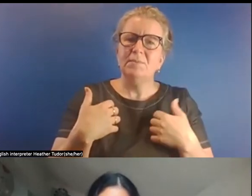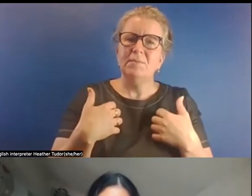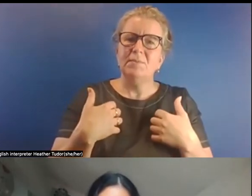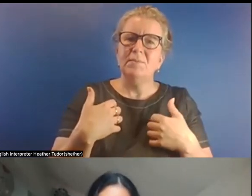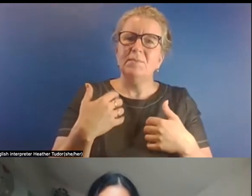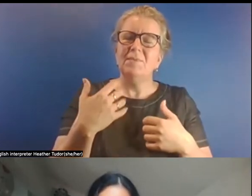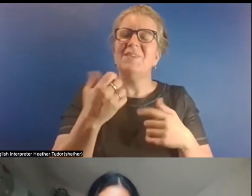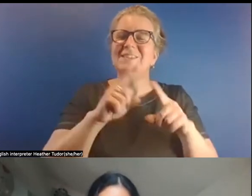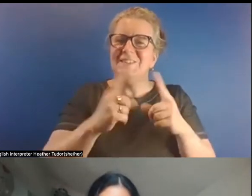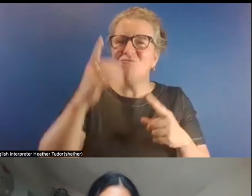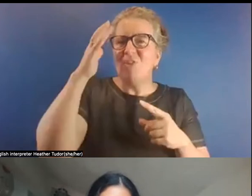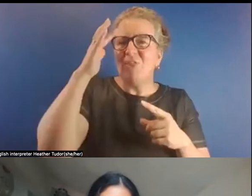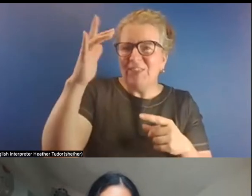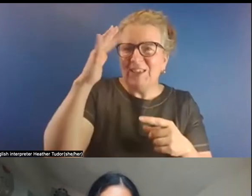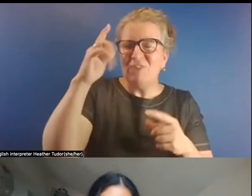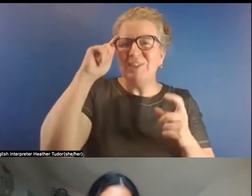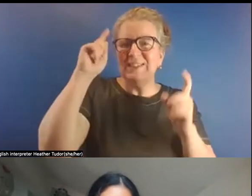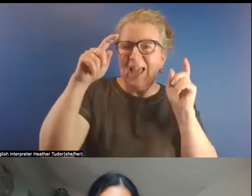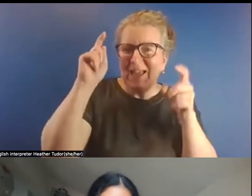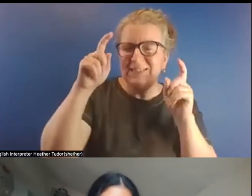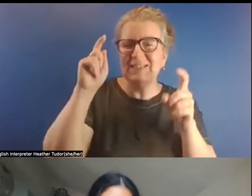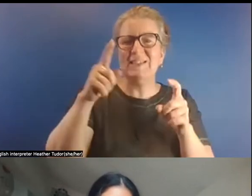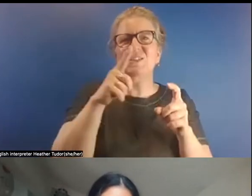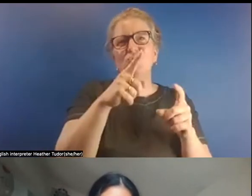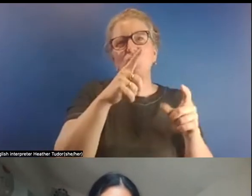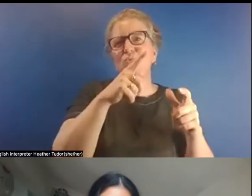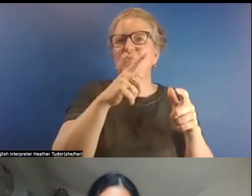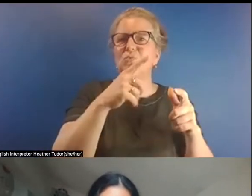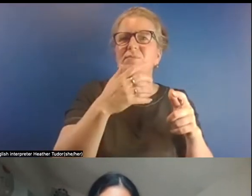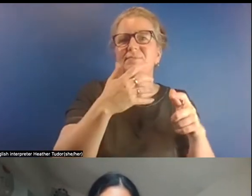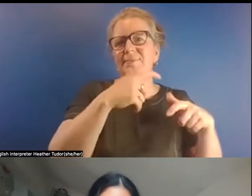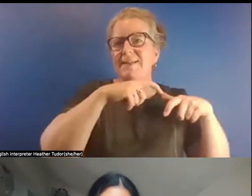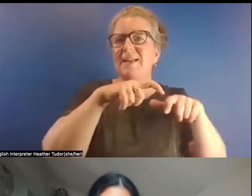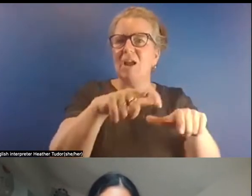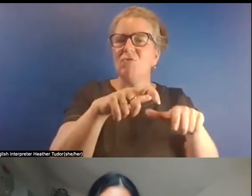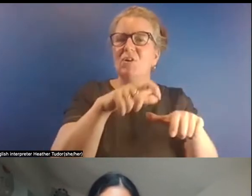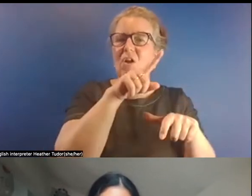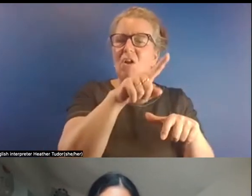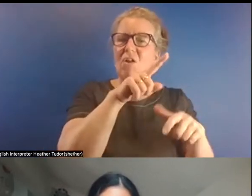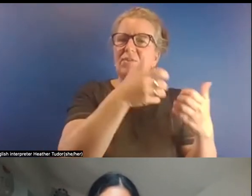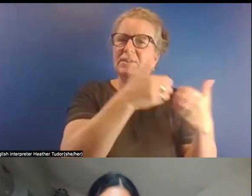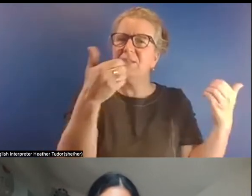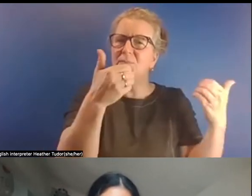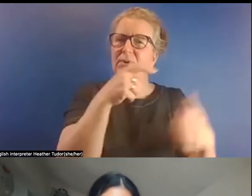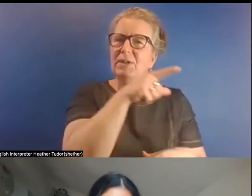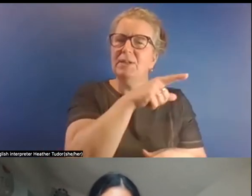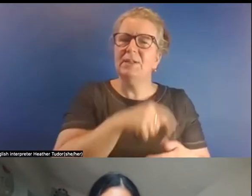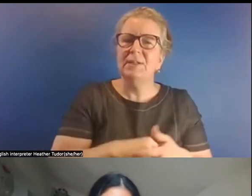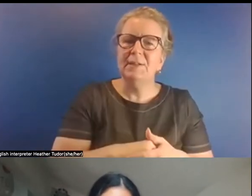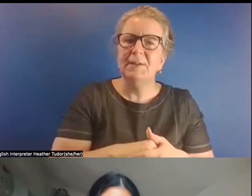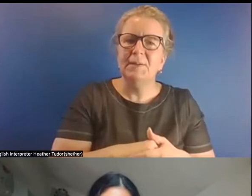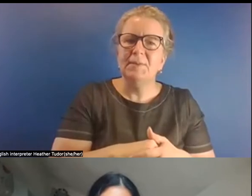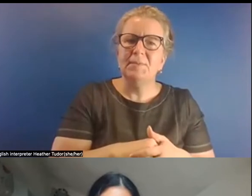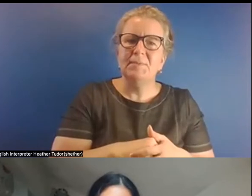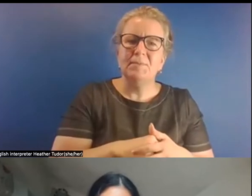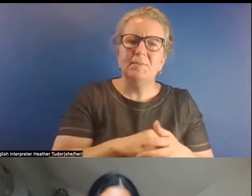these discriminations as well. I think as well, it's like some families may think that it's like we want to continue